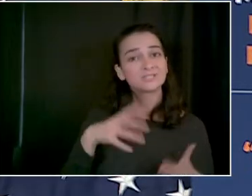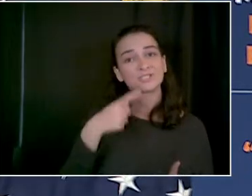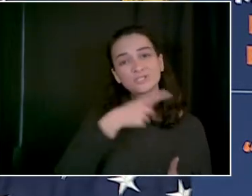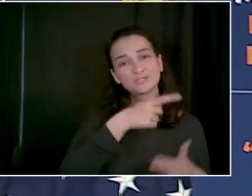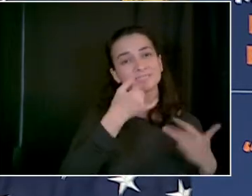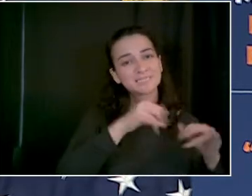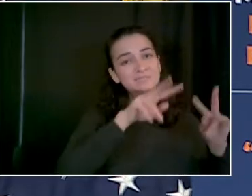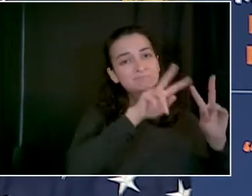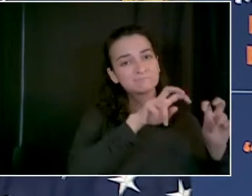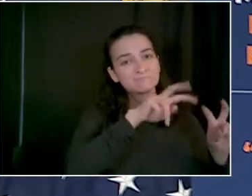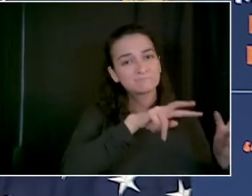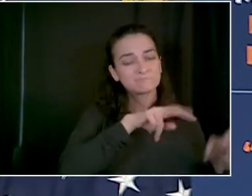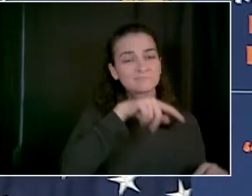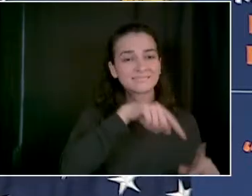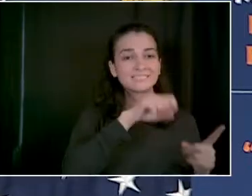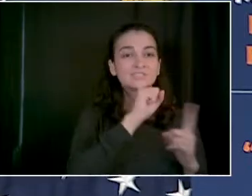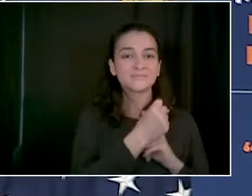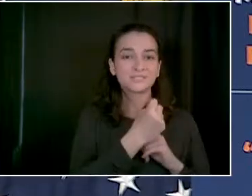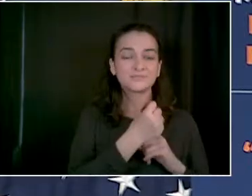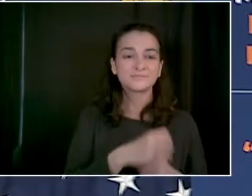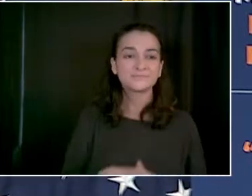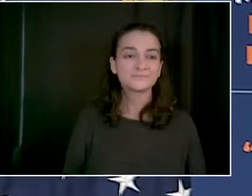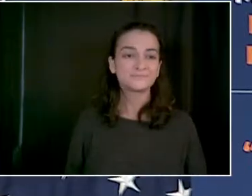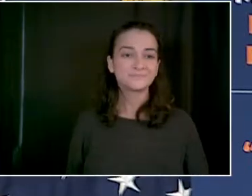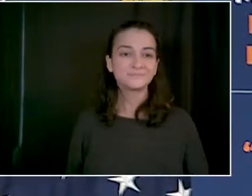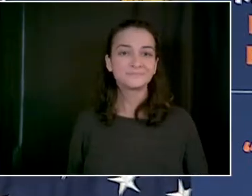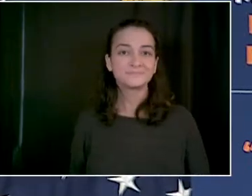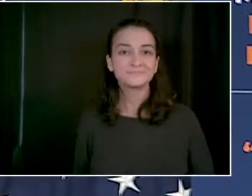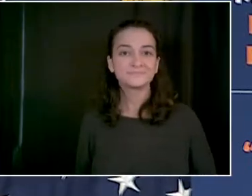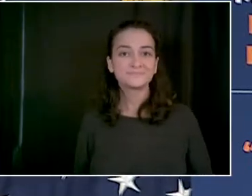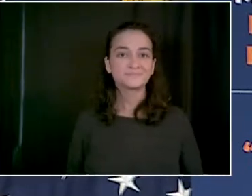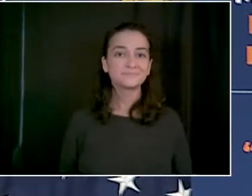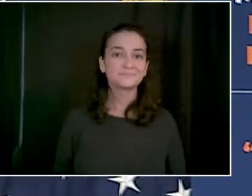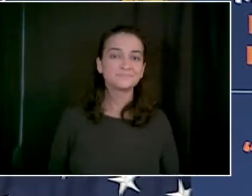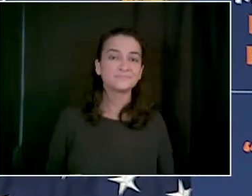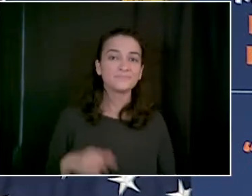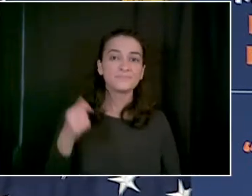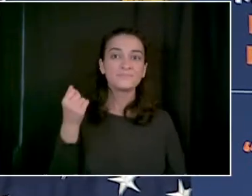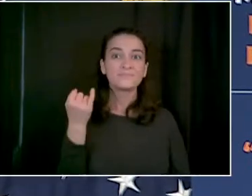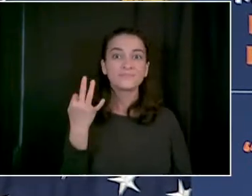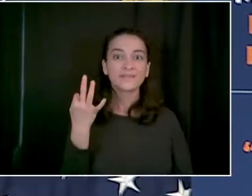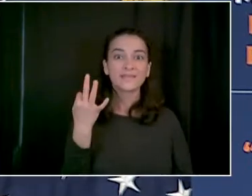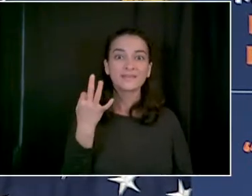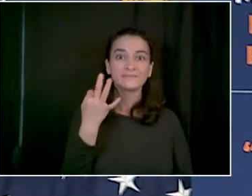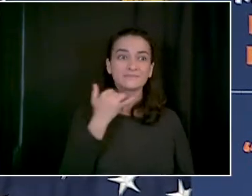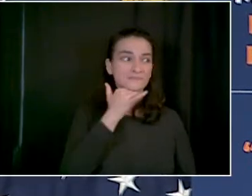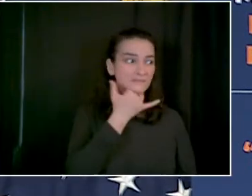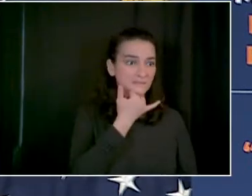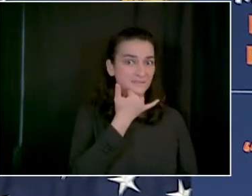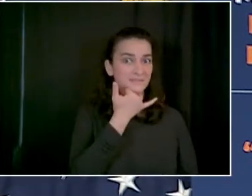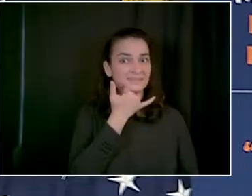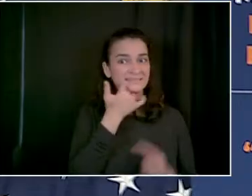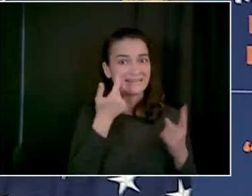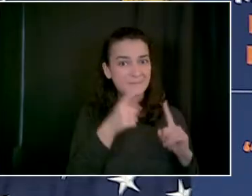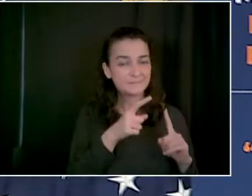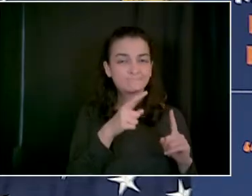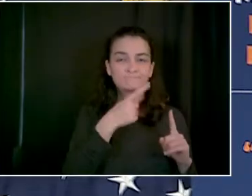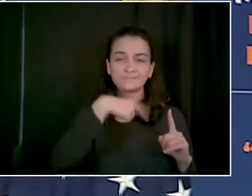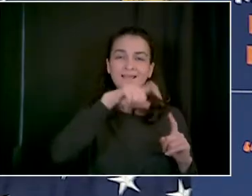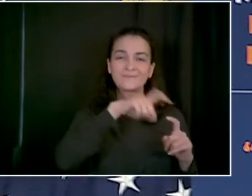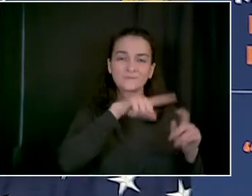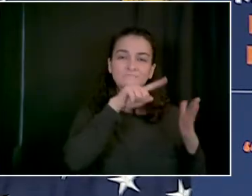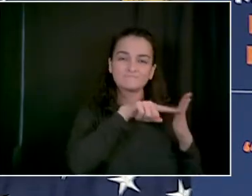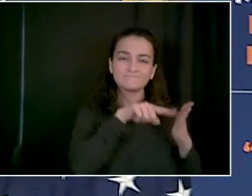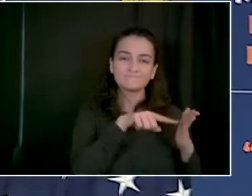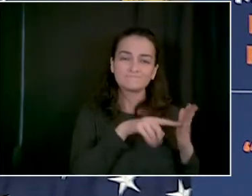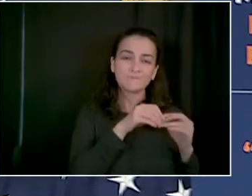willfully neglectful, like if someone was supposed to have gone and carried out an investigation and didn't, that's problematic, and we're going to address that.